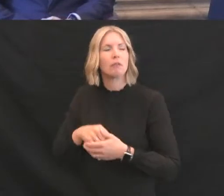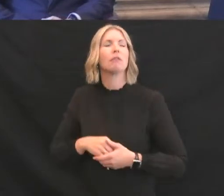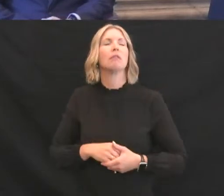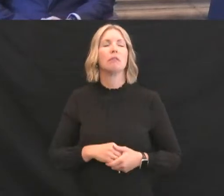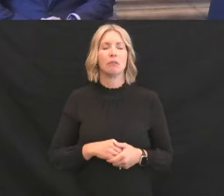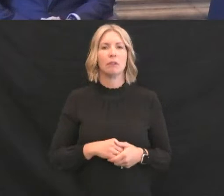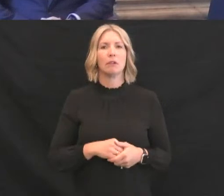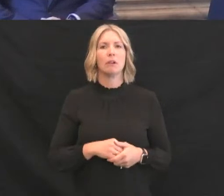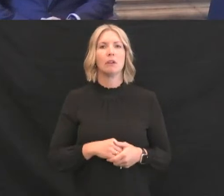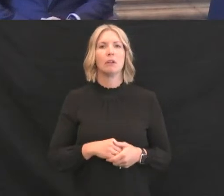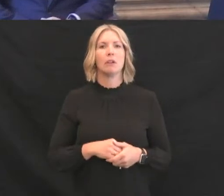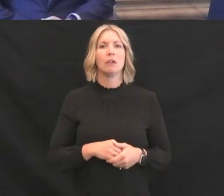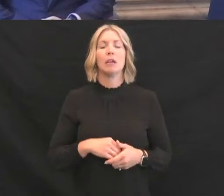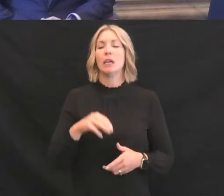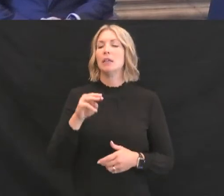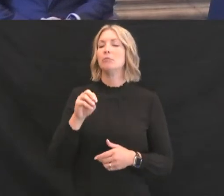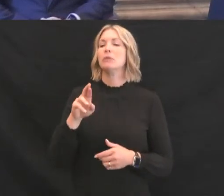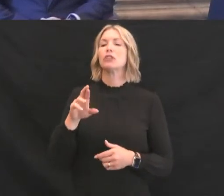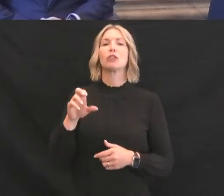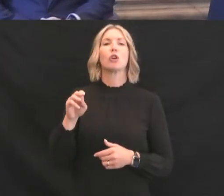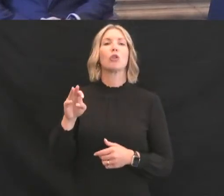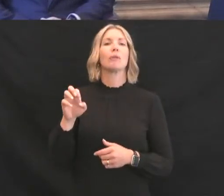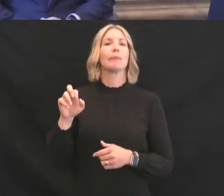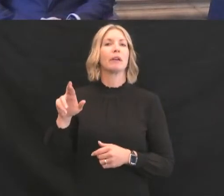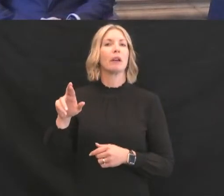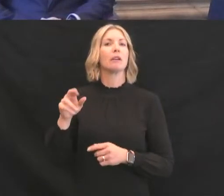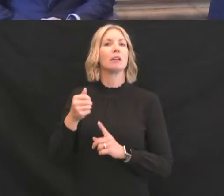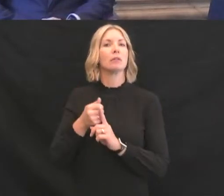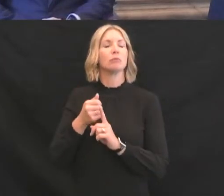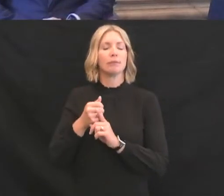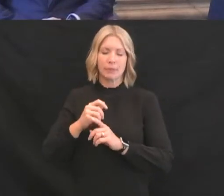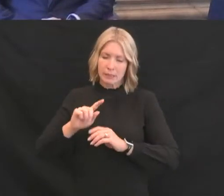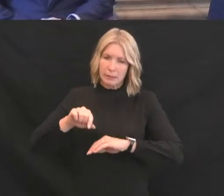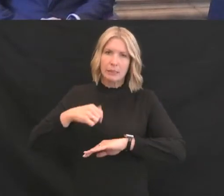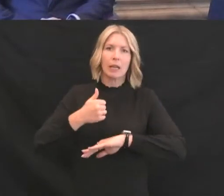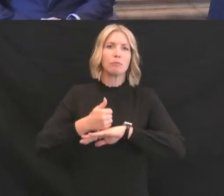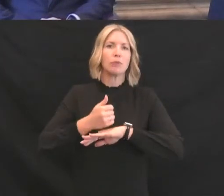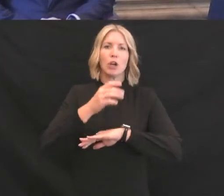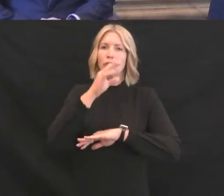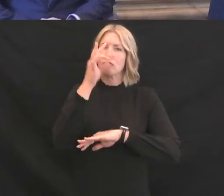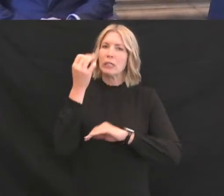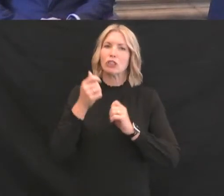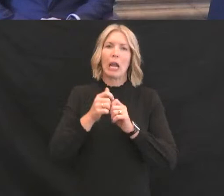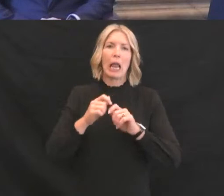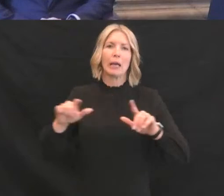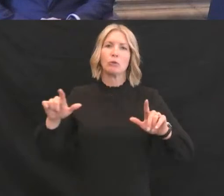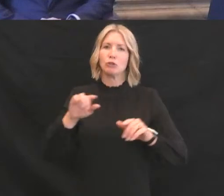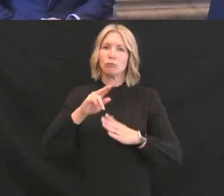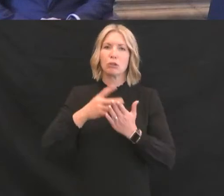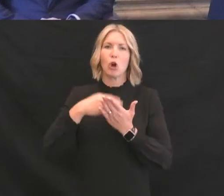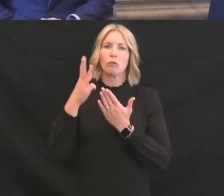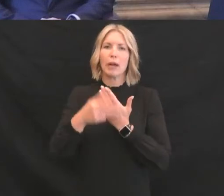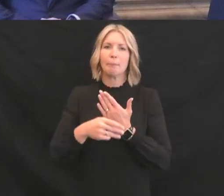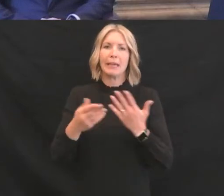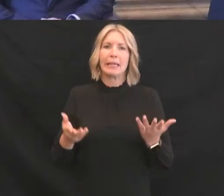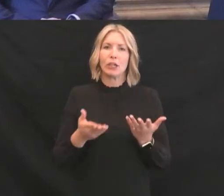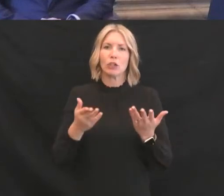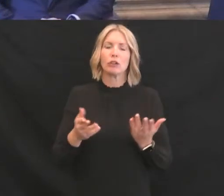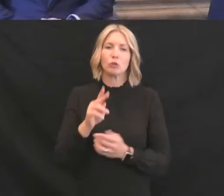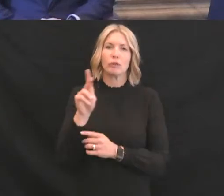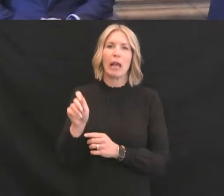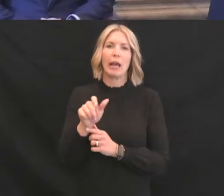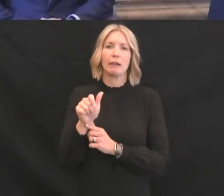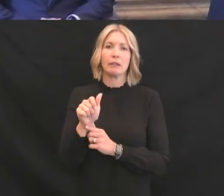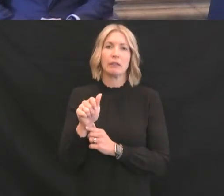helped obtain French first language education for students in the province. In 1988, the former